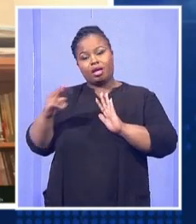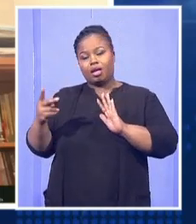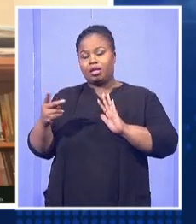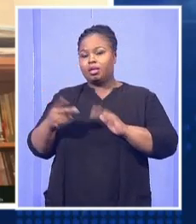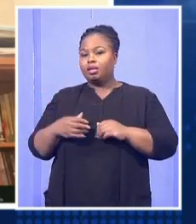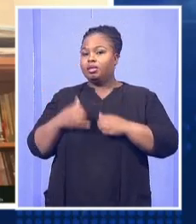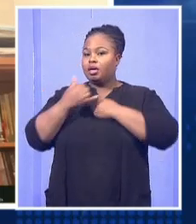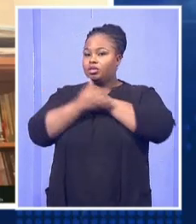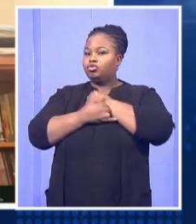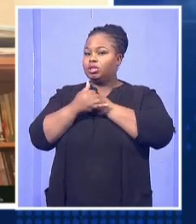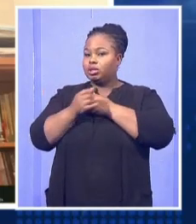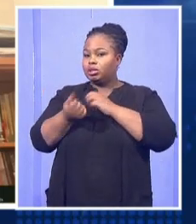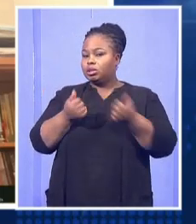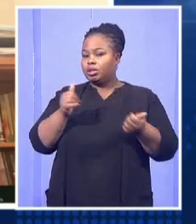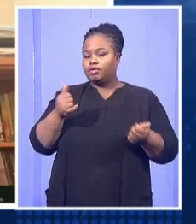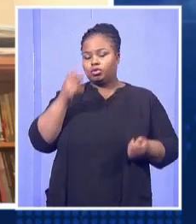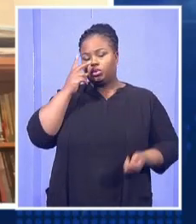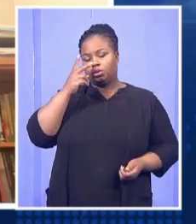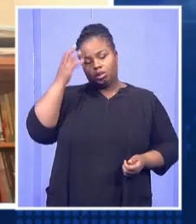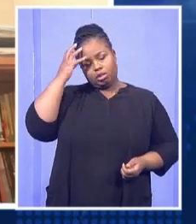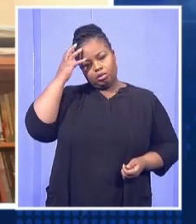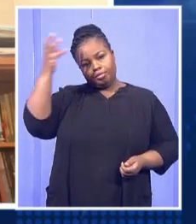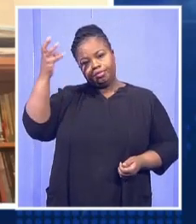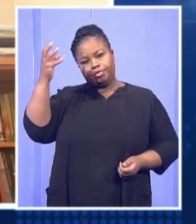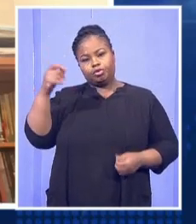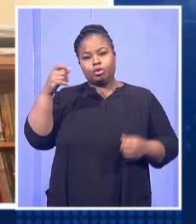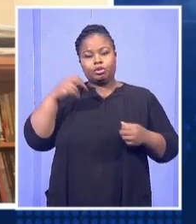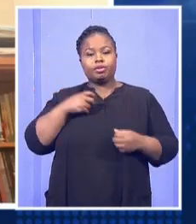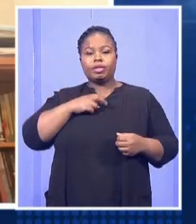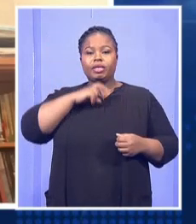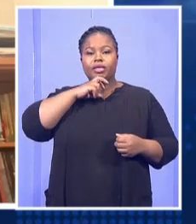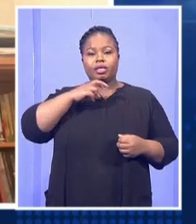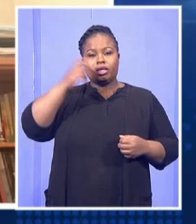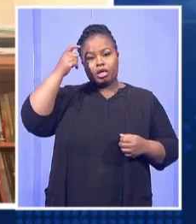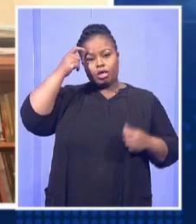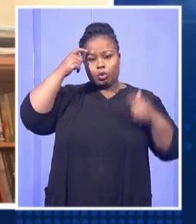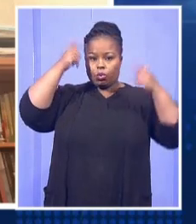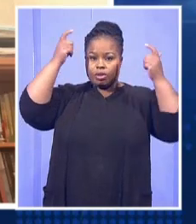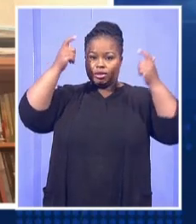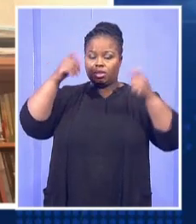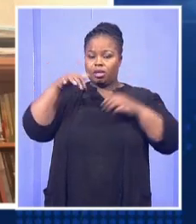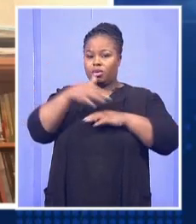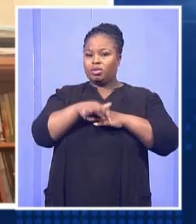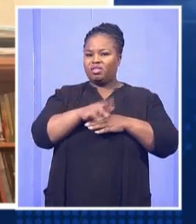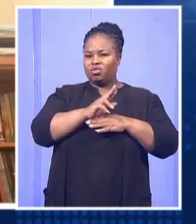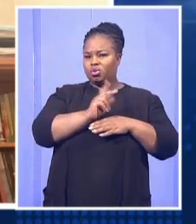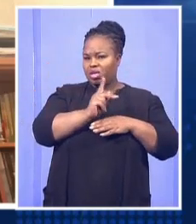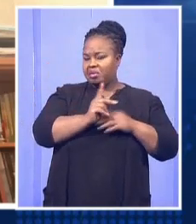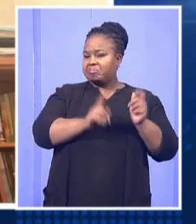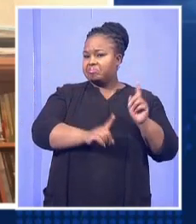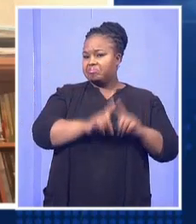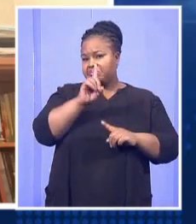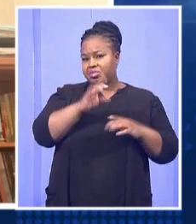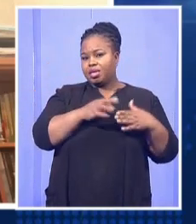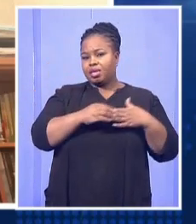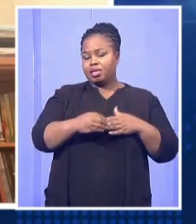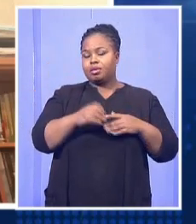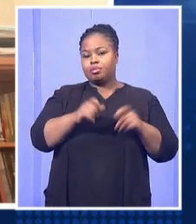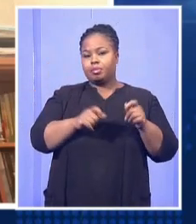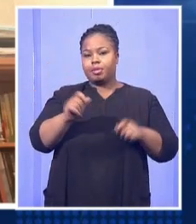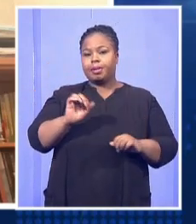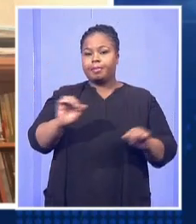And where have we seen monarchs outside of in the UK really be quite successful in leading their people?